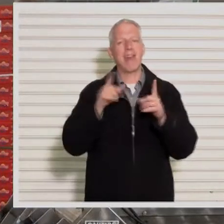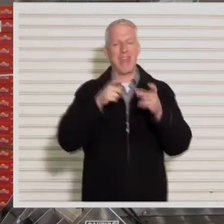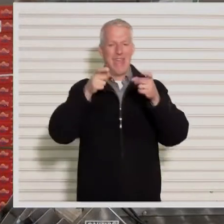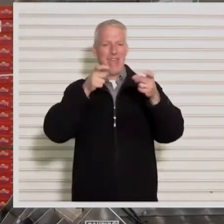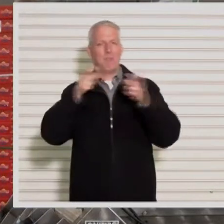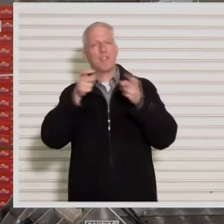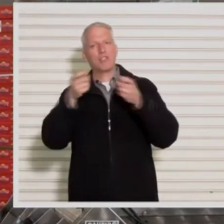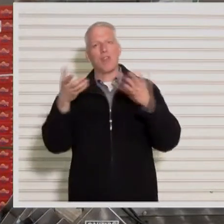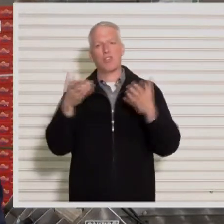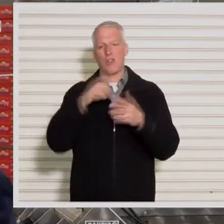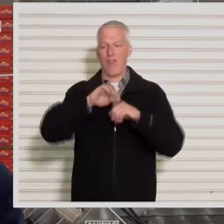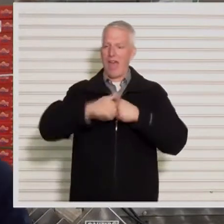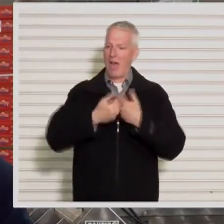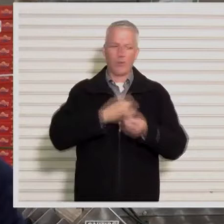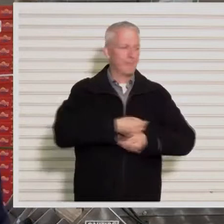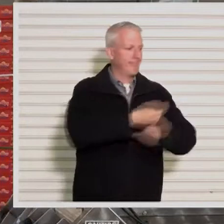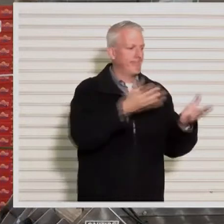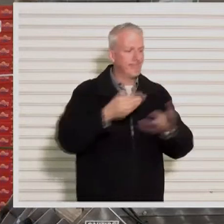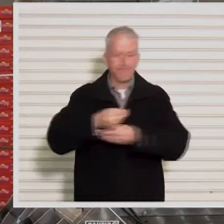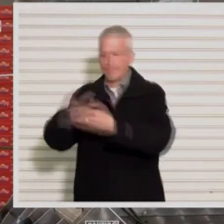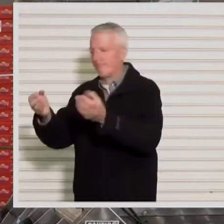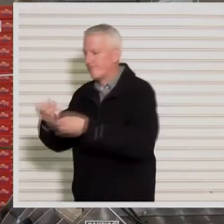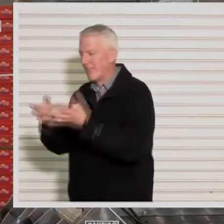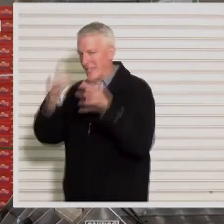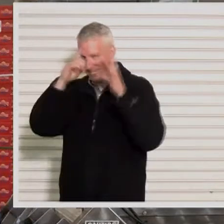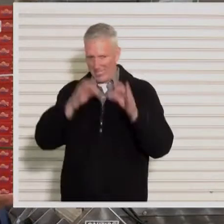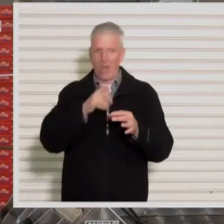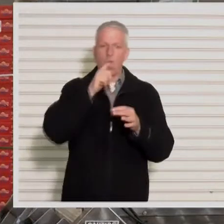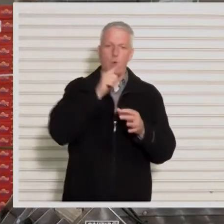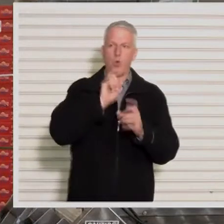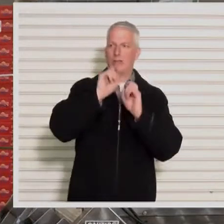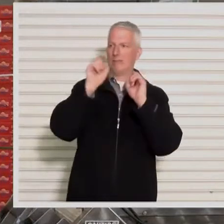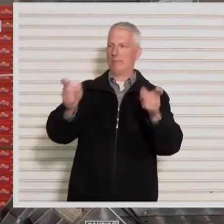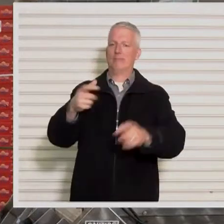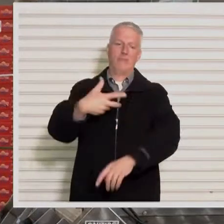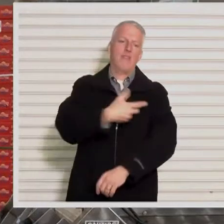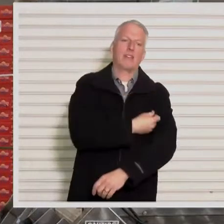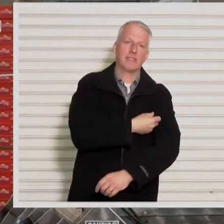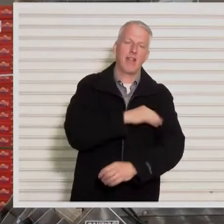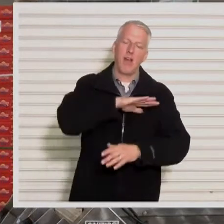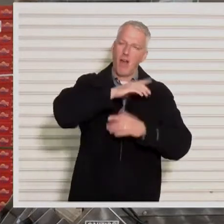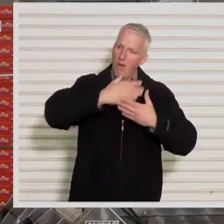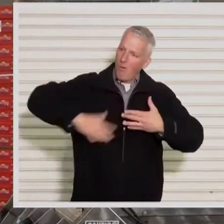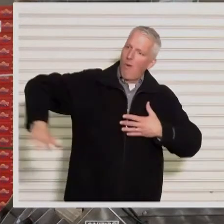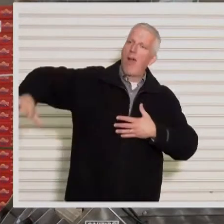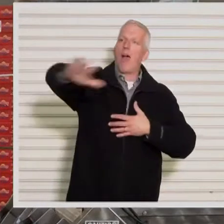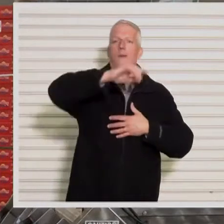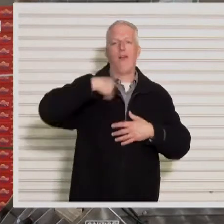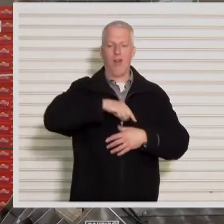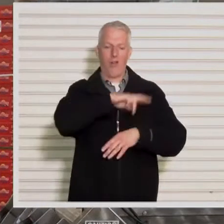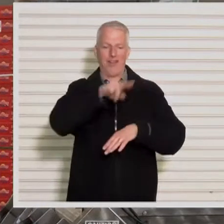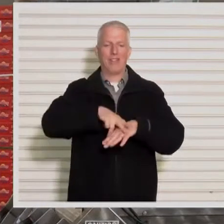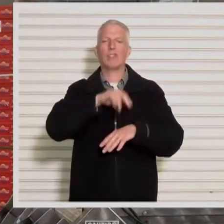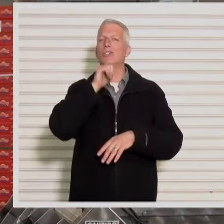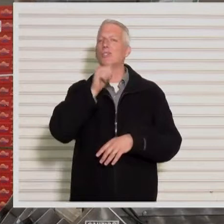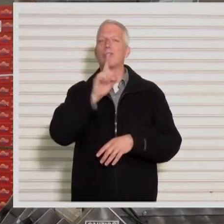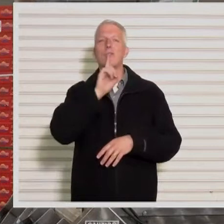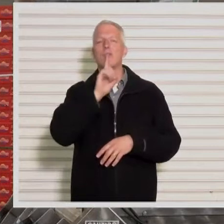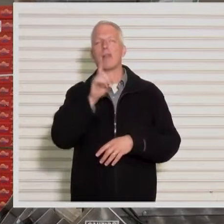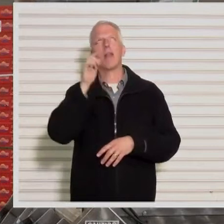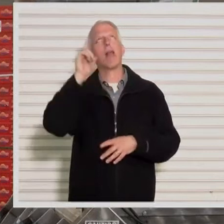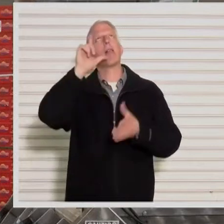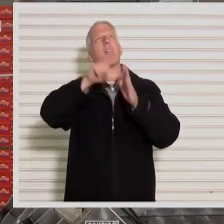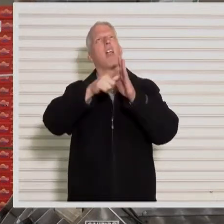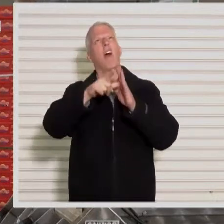administration of vaccines and COVID relief all over our nation. It should no longer be an